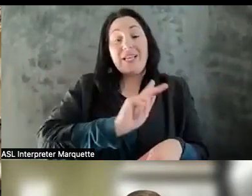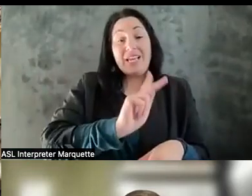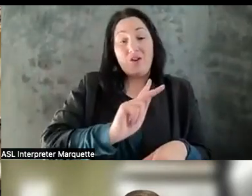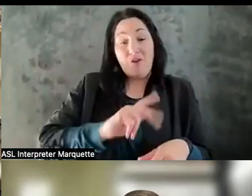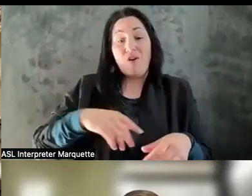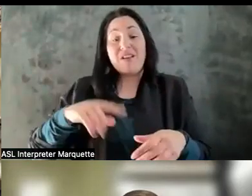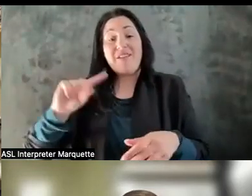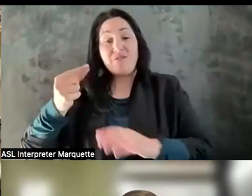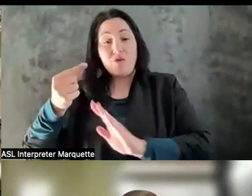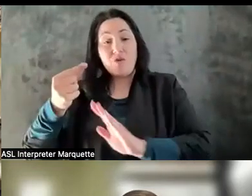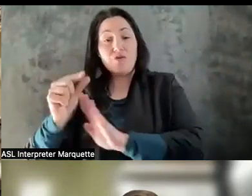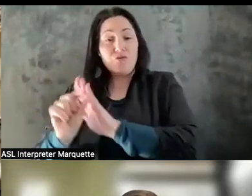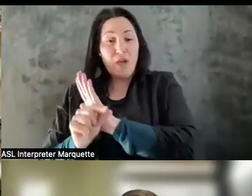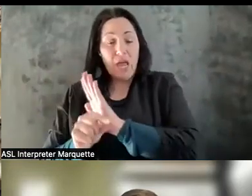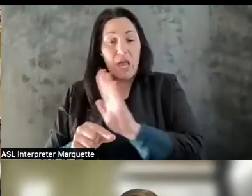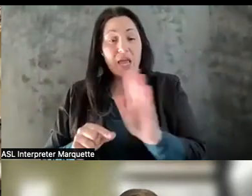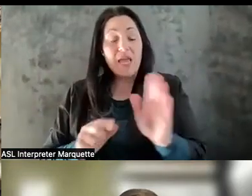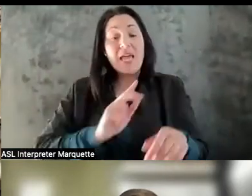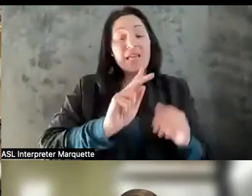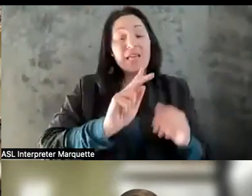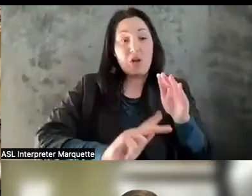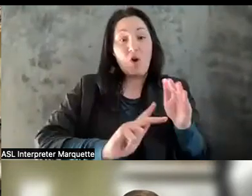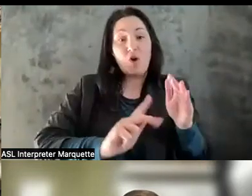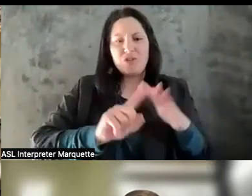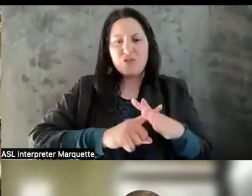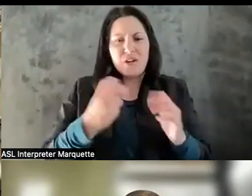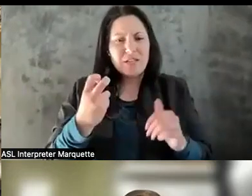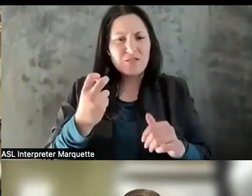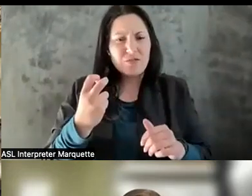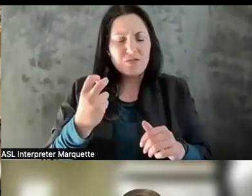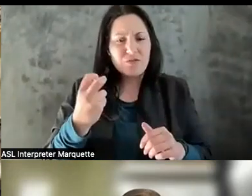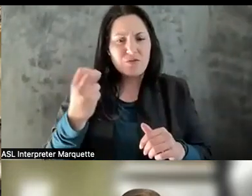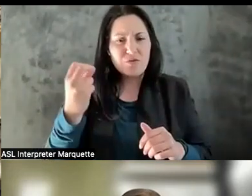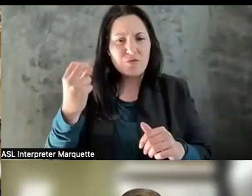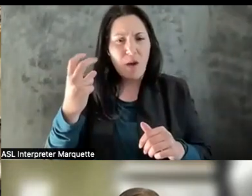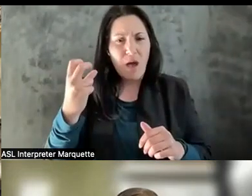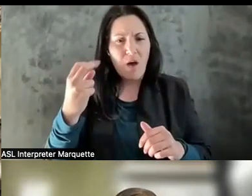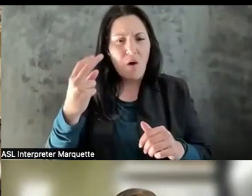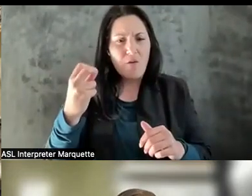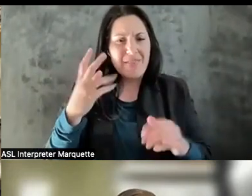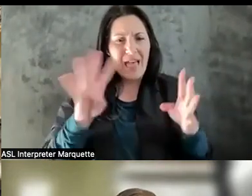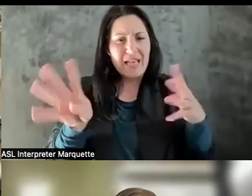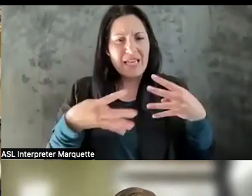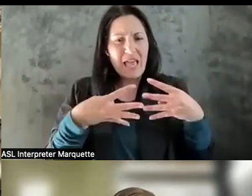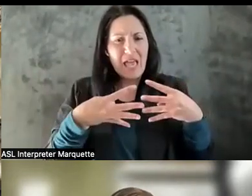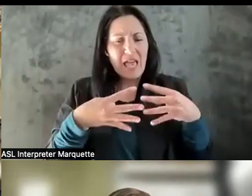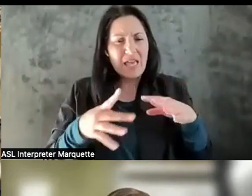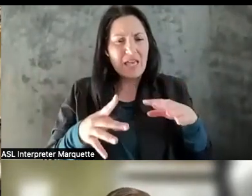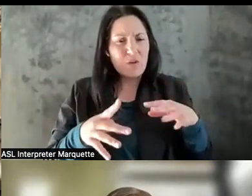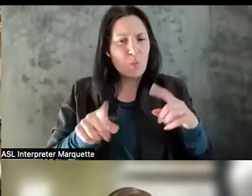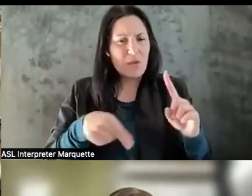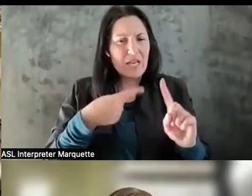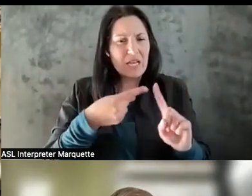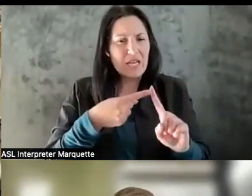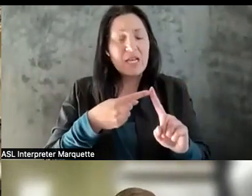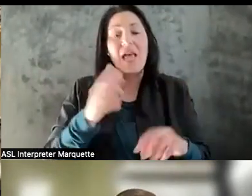our kinders start at 12. When do you guys wind up closing that kinder gate? In